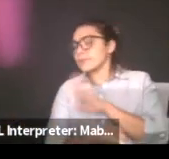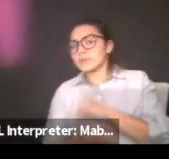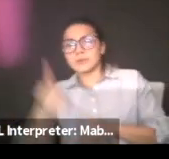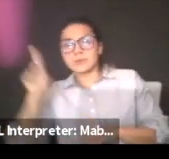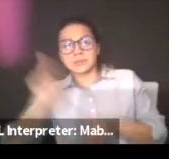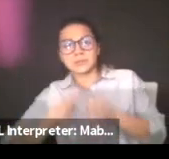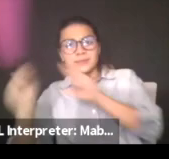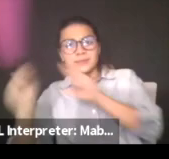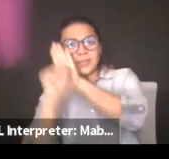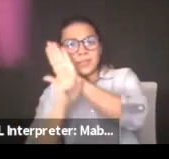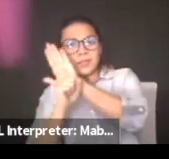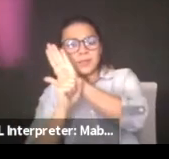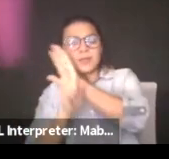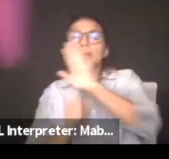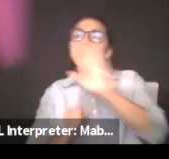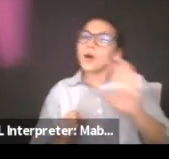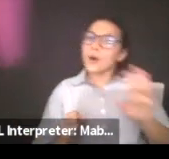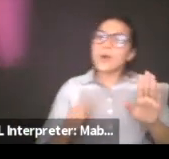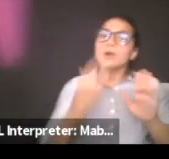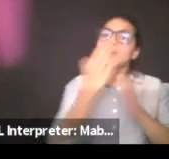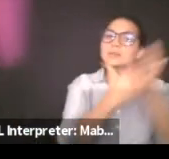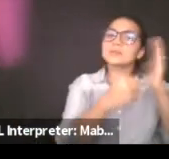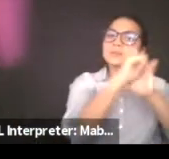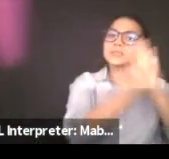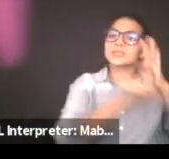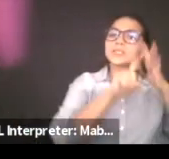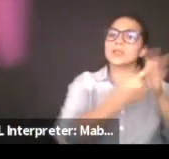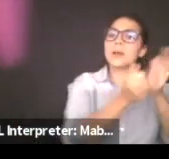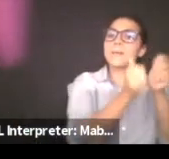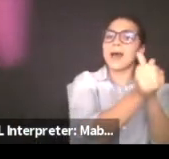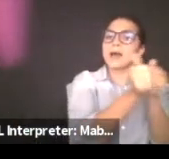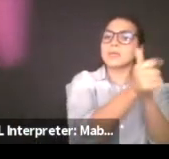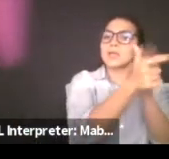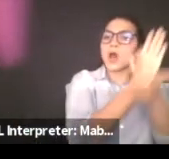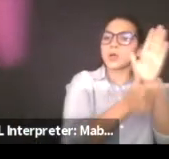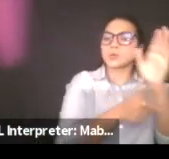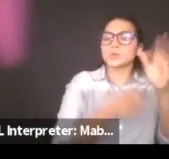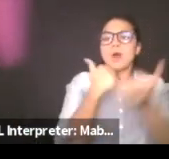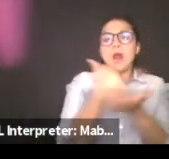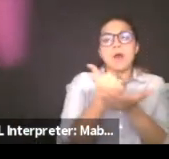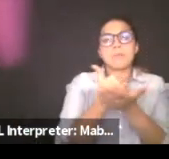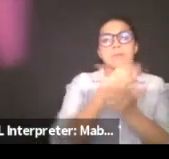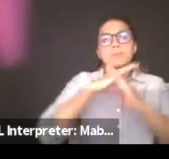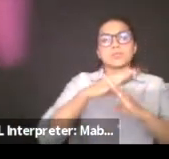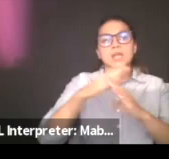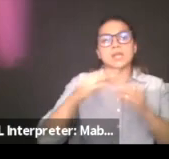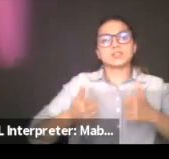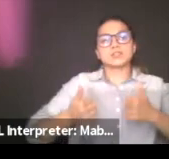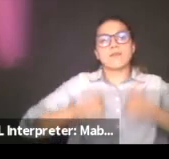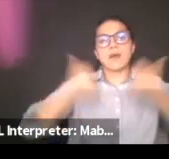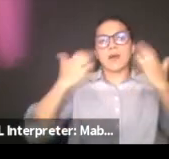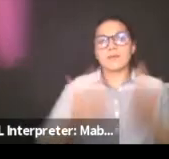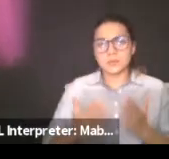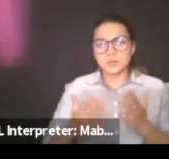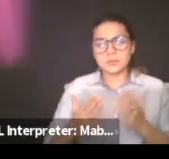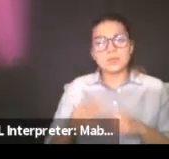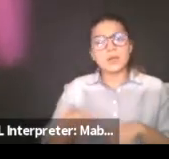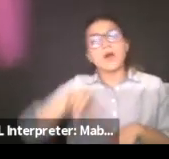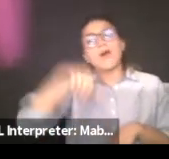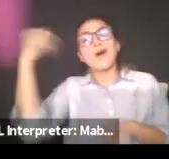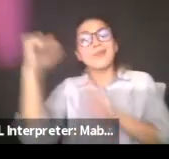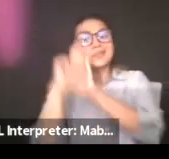being passed to protect survivors, but in other communities, survivors had a harder time accessing services or finding